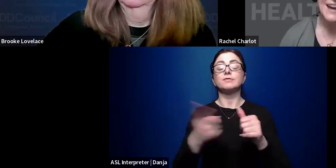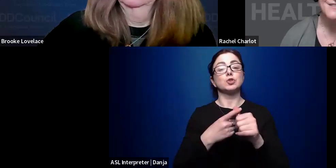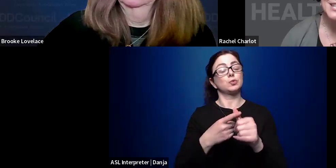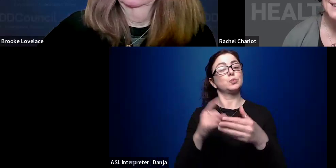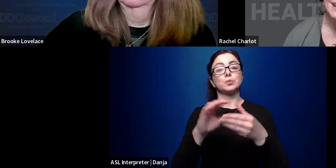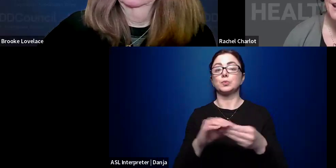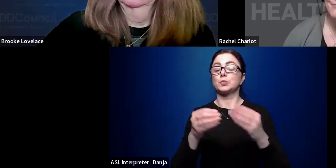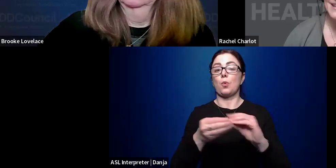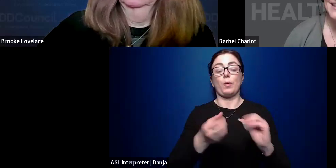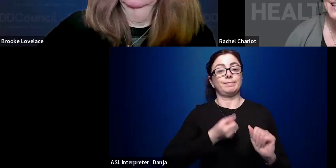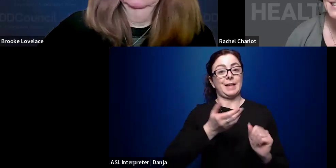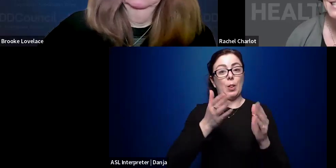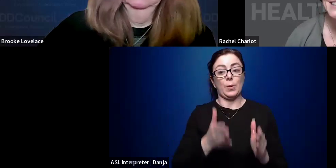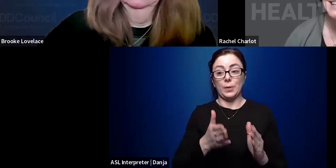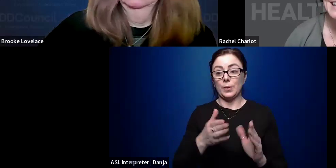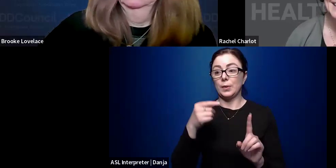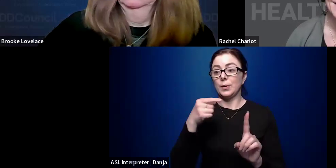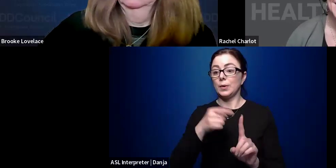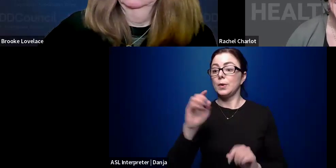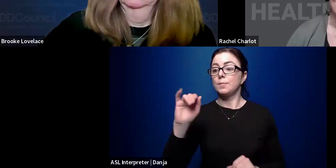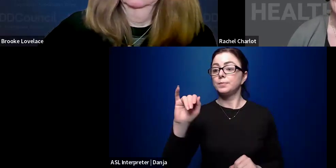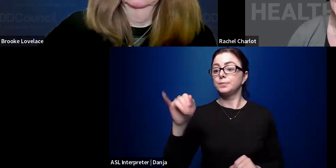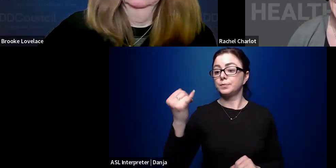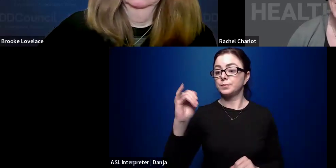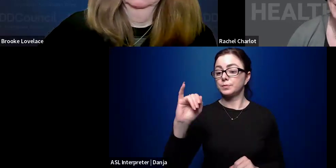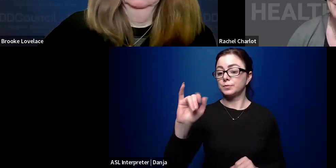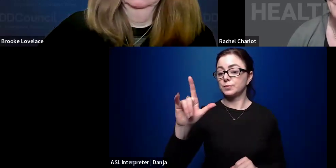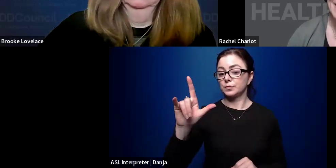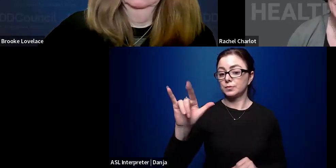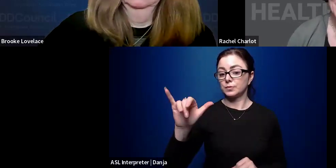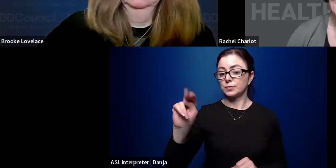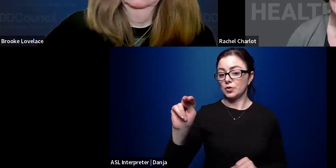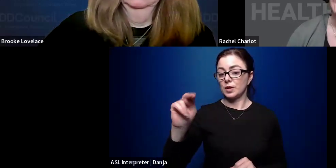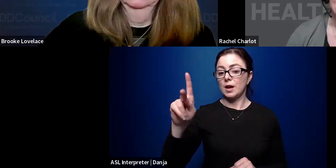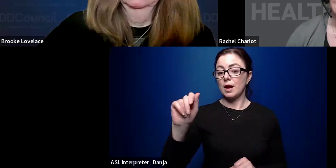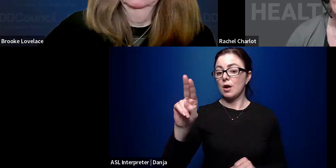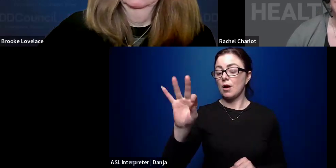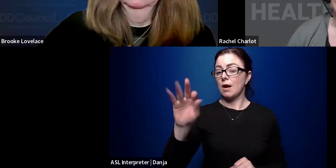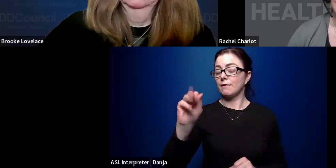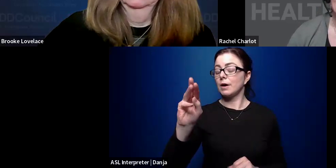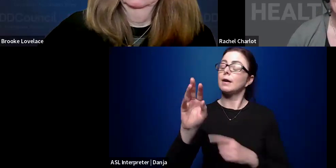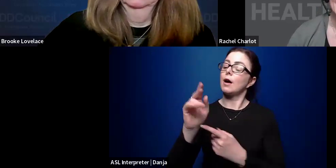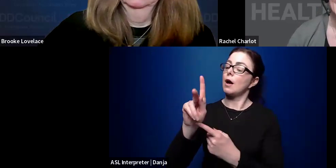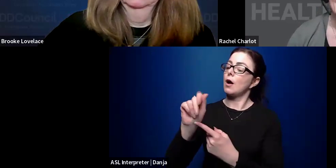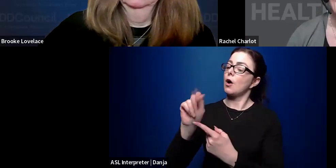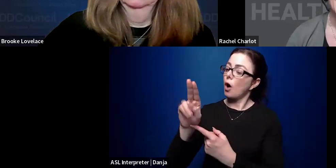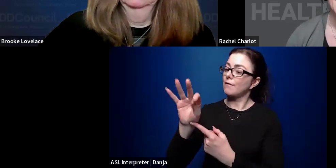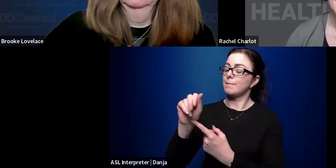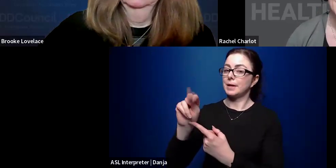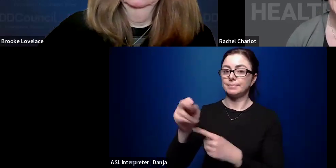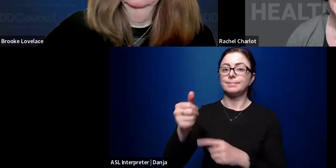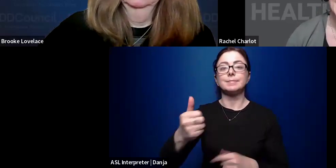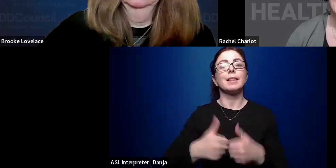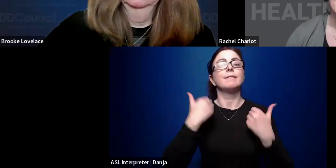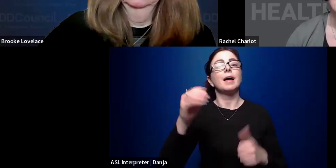of all, we have Jillian Kaufman. Jillian lives in Eldridge, Iowa, with her husband, 4 children, and